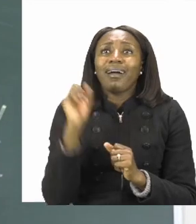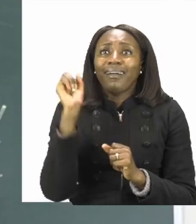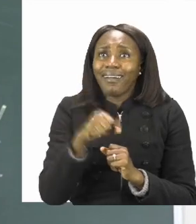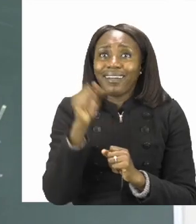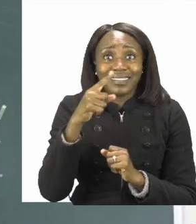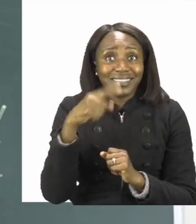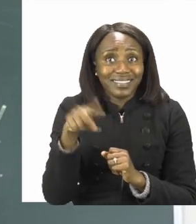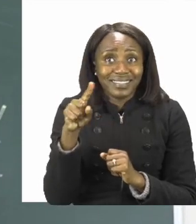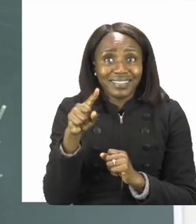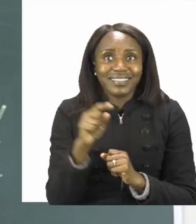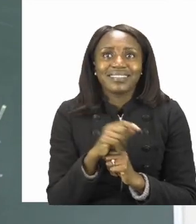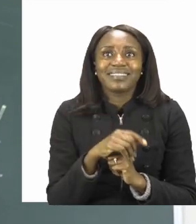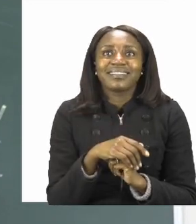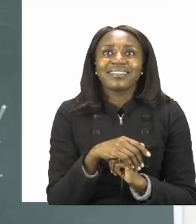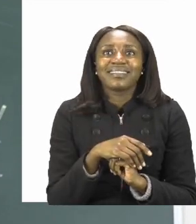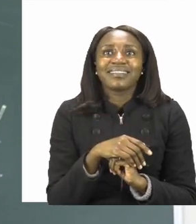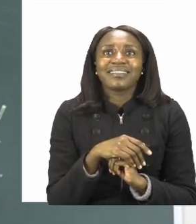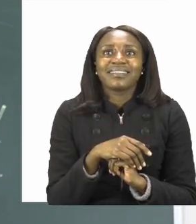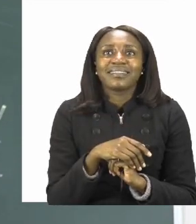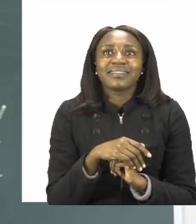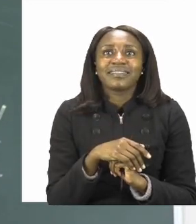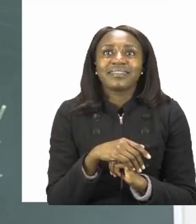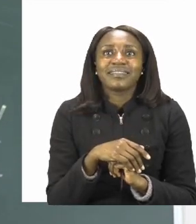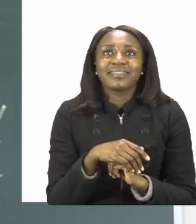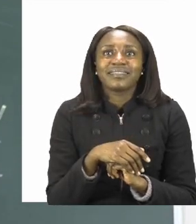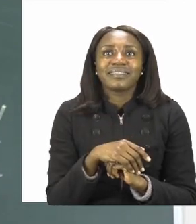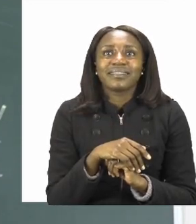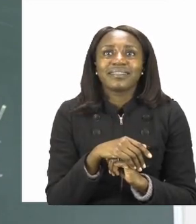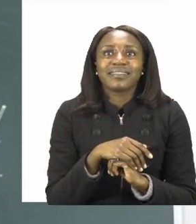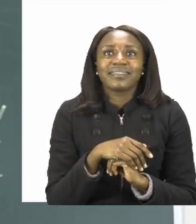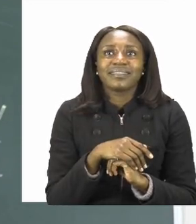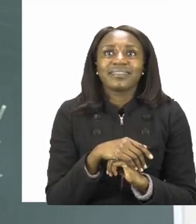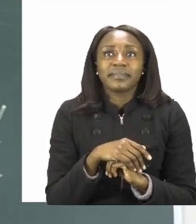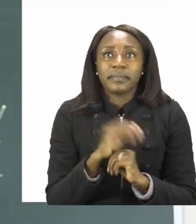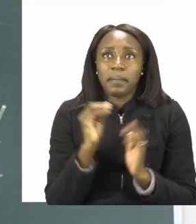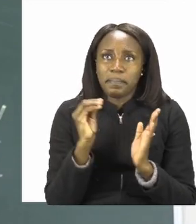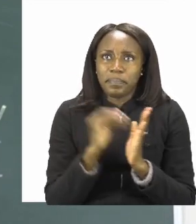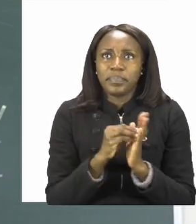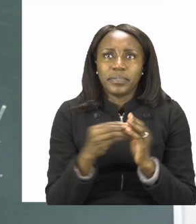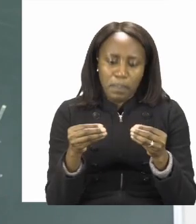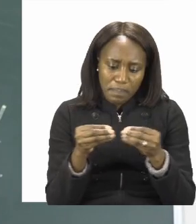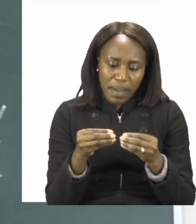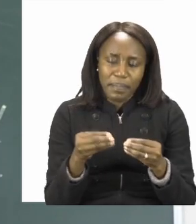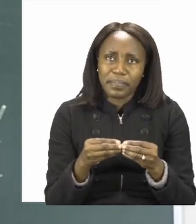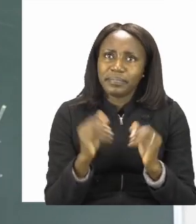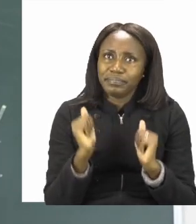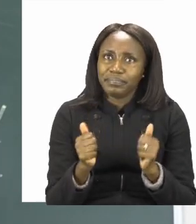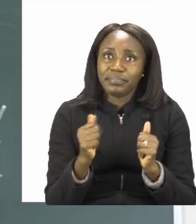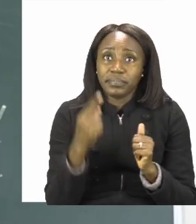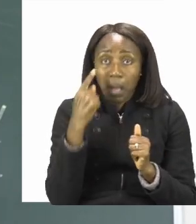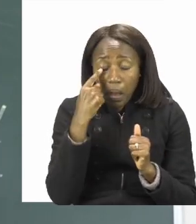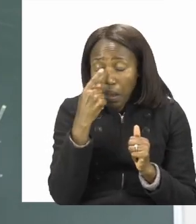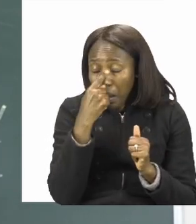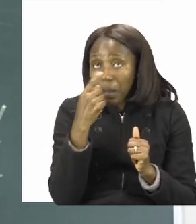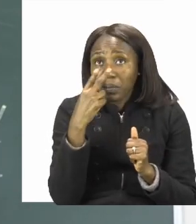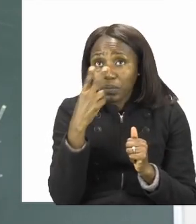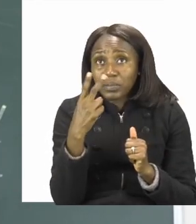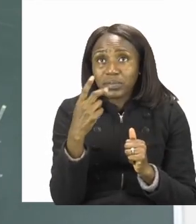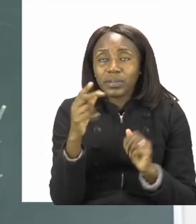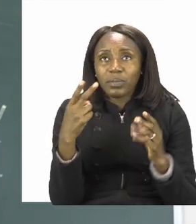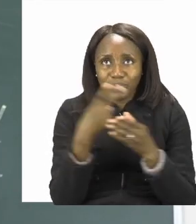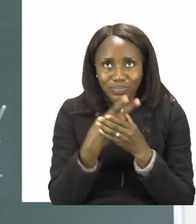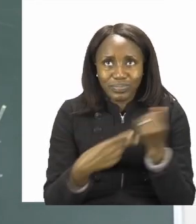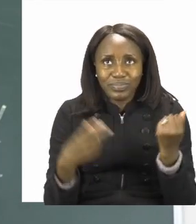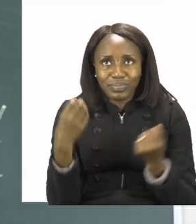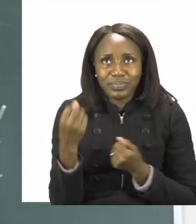Yes, this is the right space for my puzzle piece because we have an eye that was missing for the little